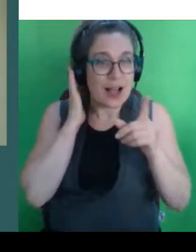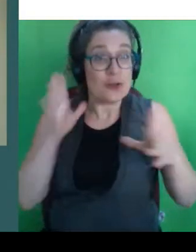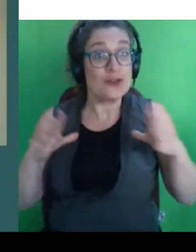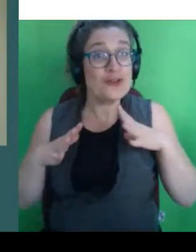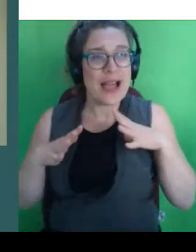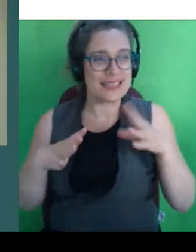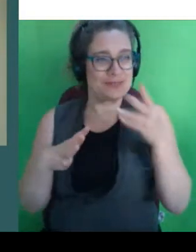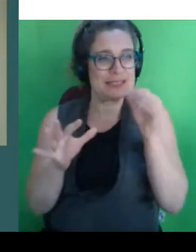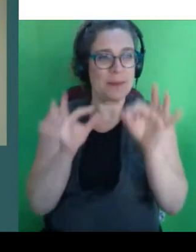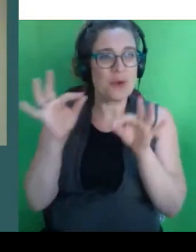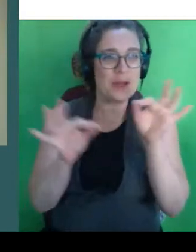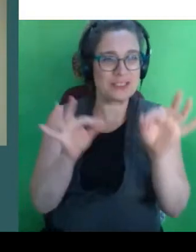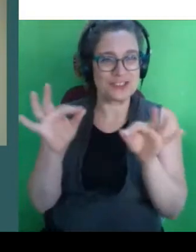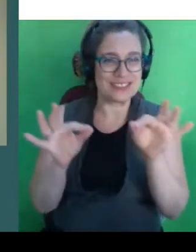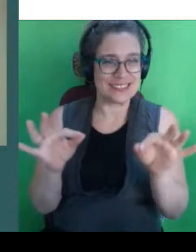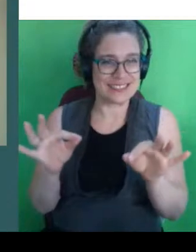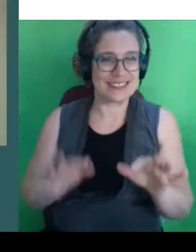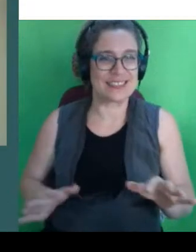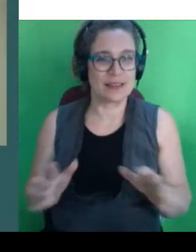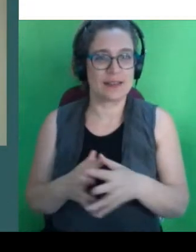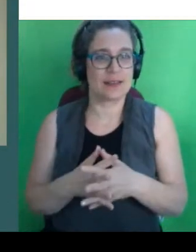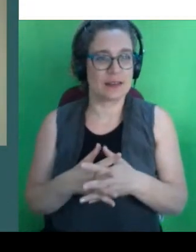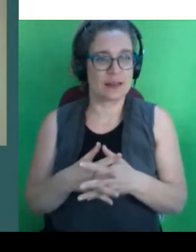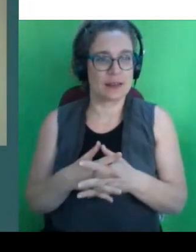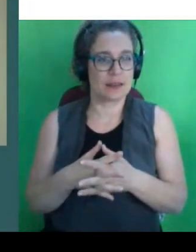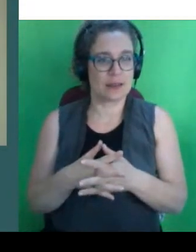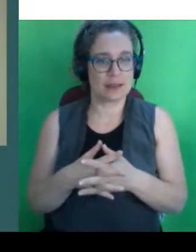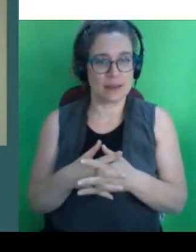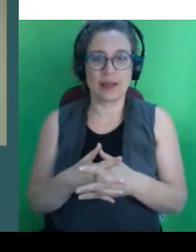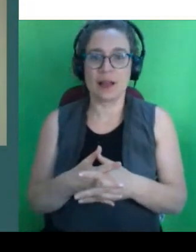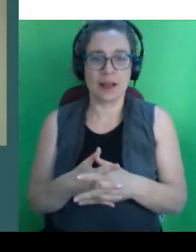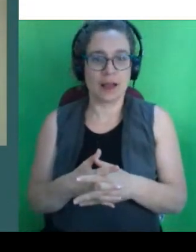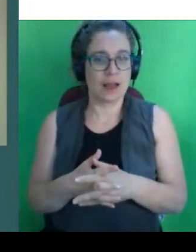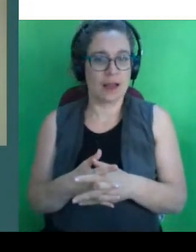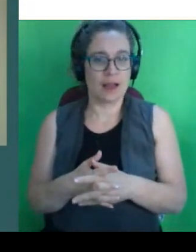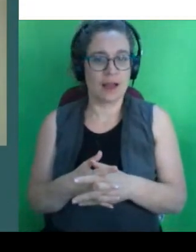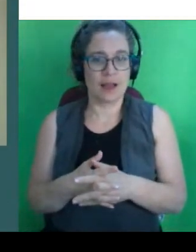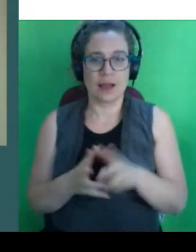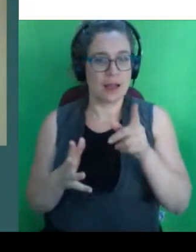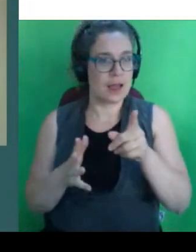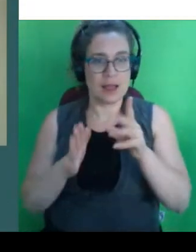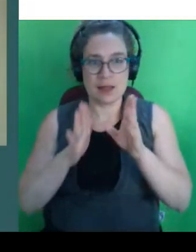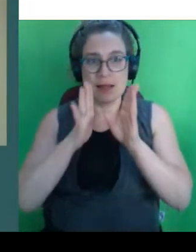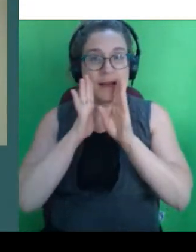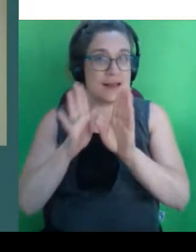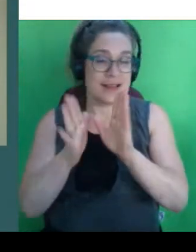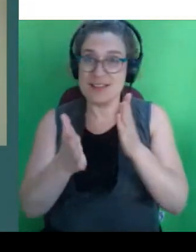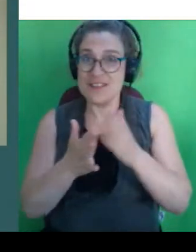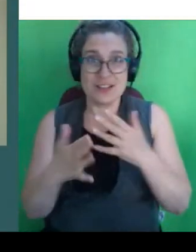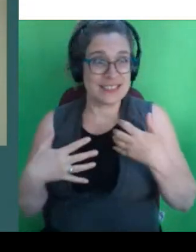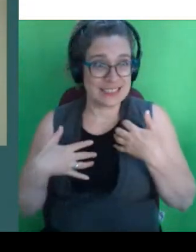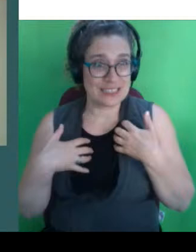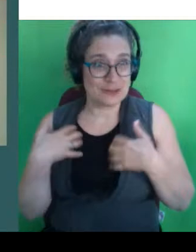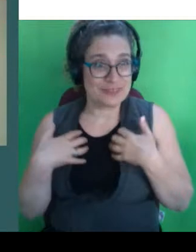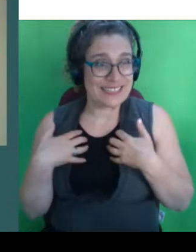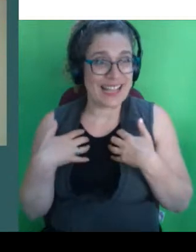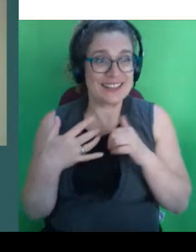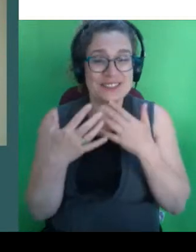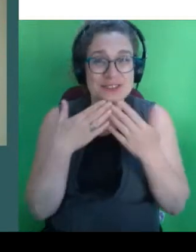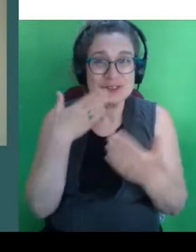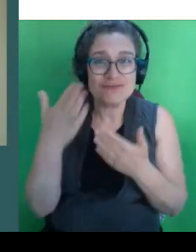Yes, I am. Brilliant. Yes. That was an absolutely fantastic talk. It's really, really interesting kind of description of all the kind